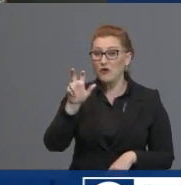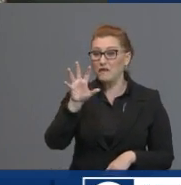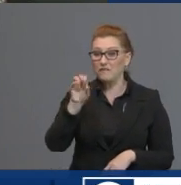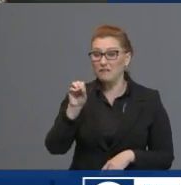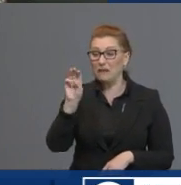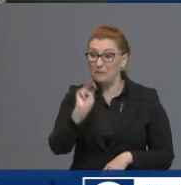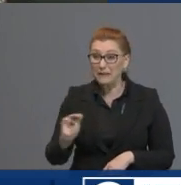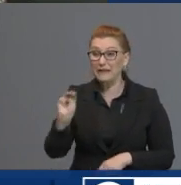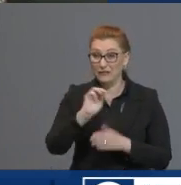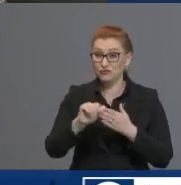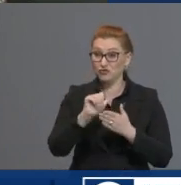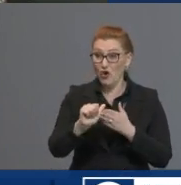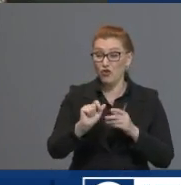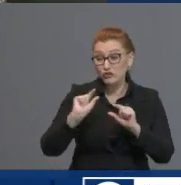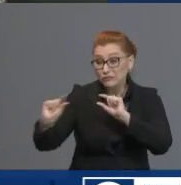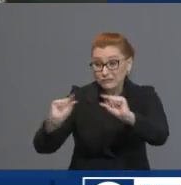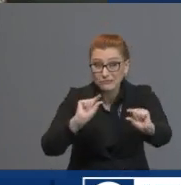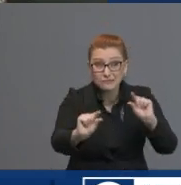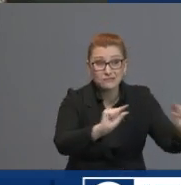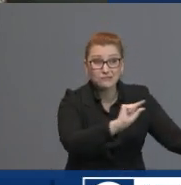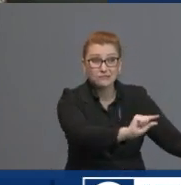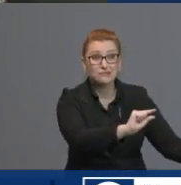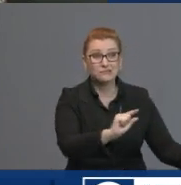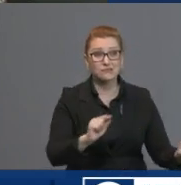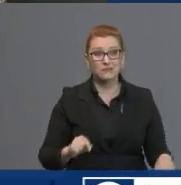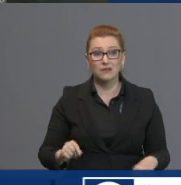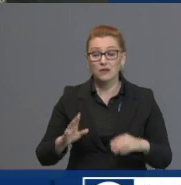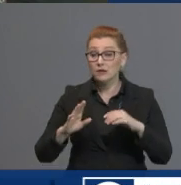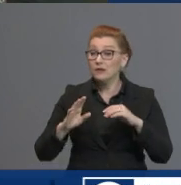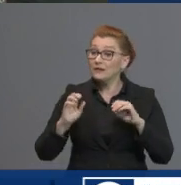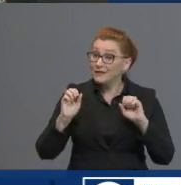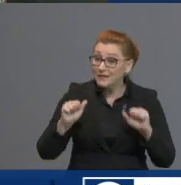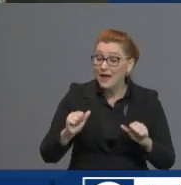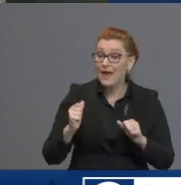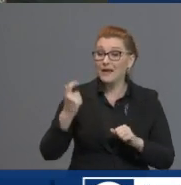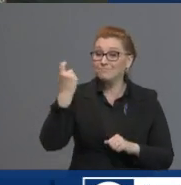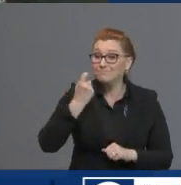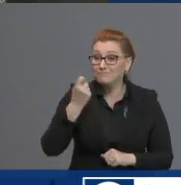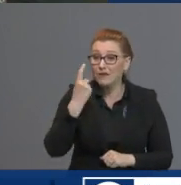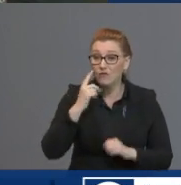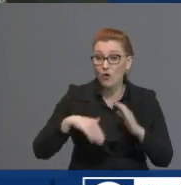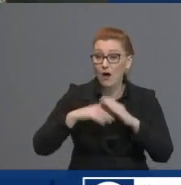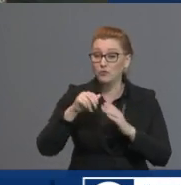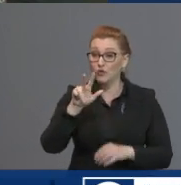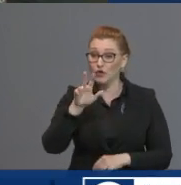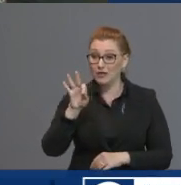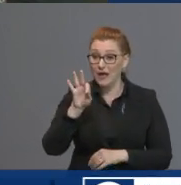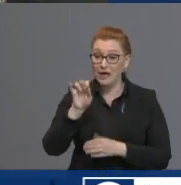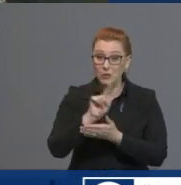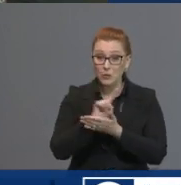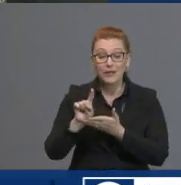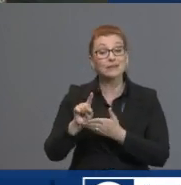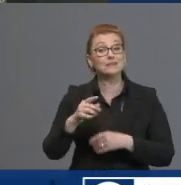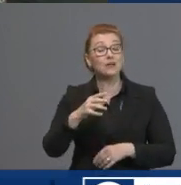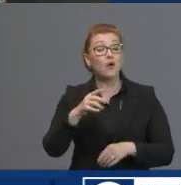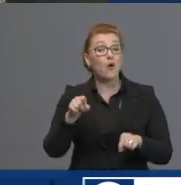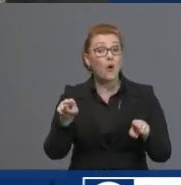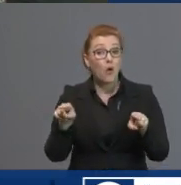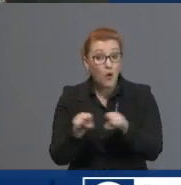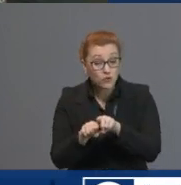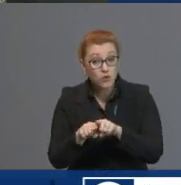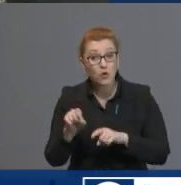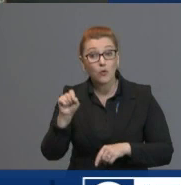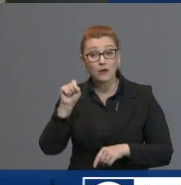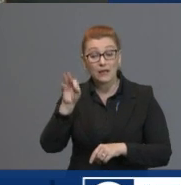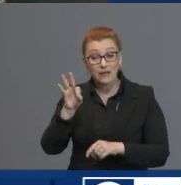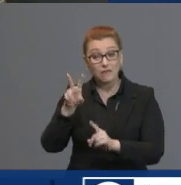to qualifying individuals, and payments will be retroactive to individuals that did